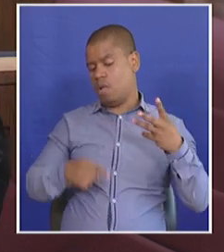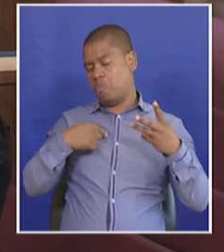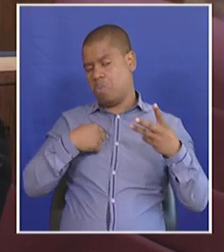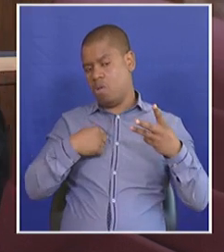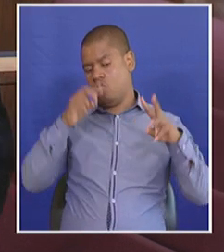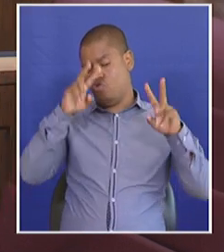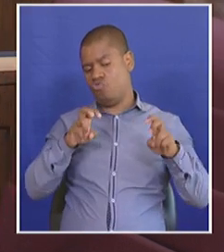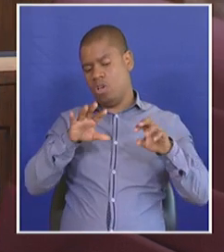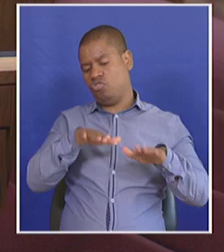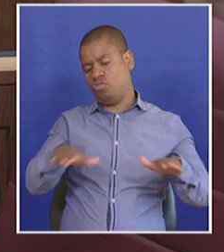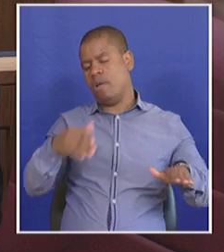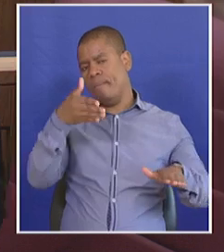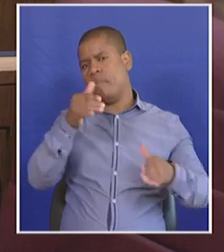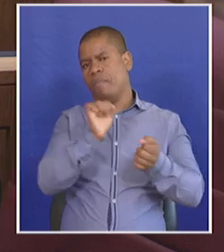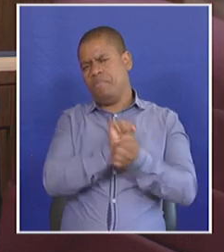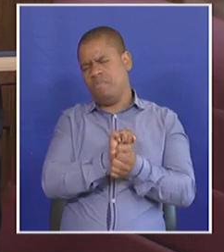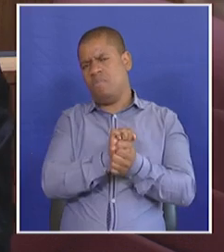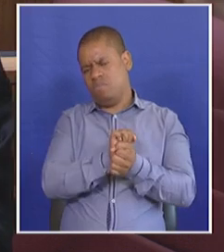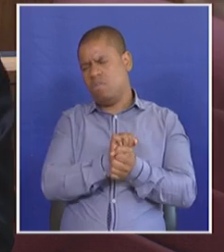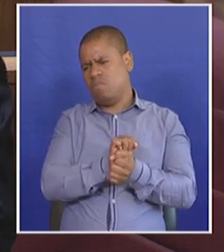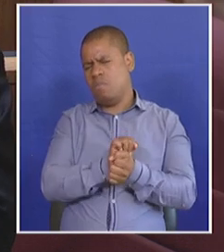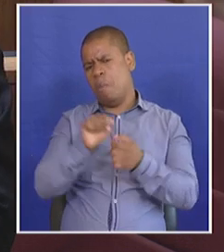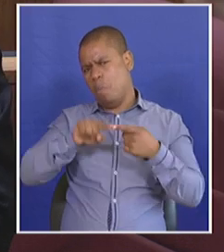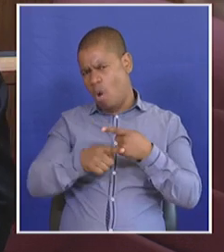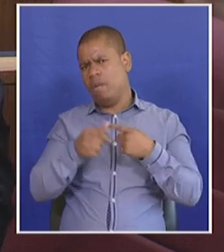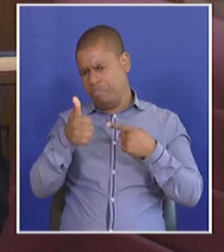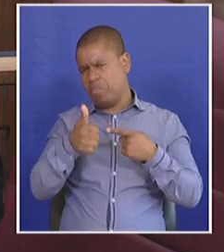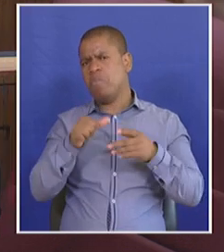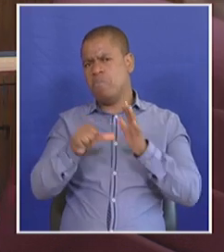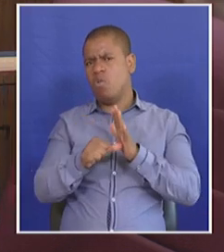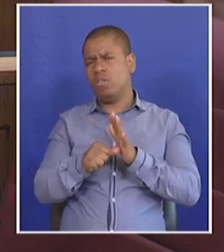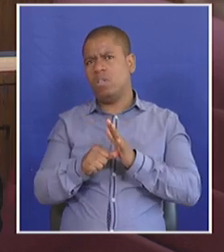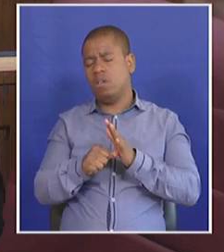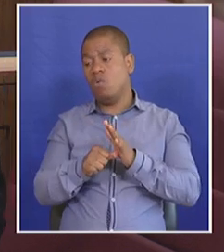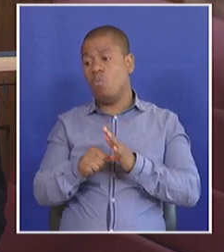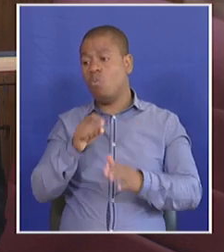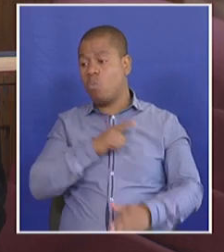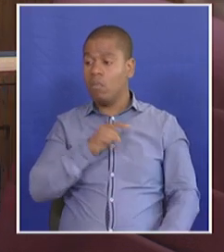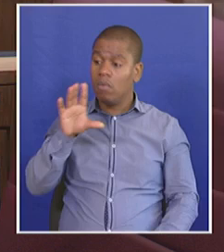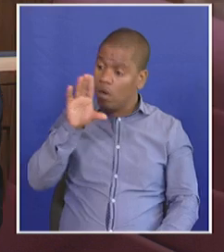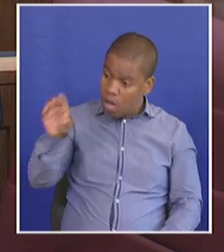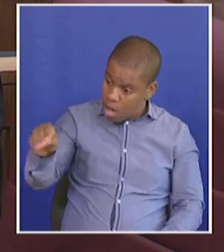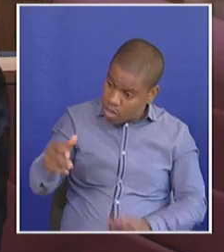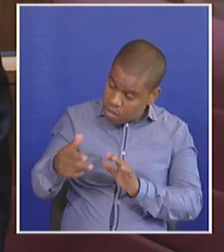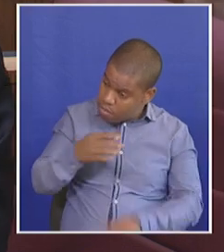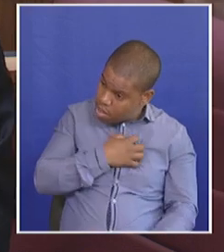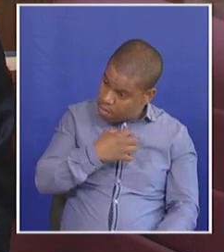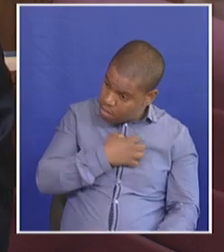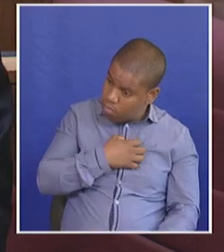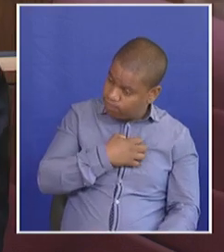custody, it is a valid point to ask, has the Honourable Member read the Child Justice Act? I think that's a valid